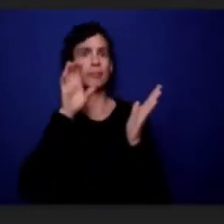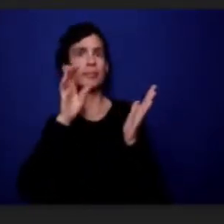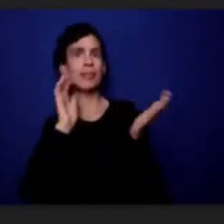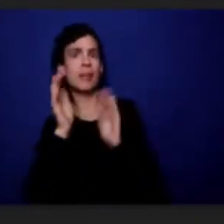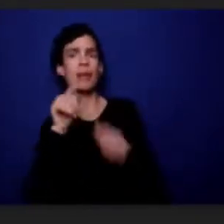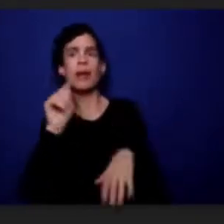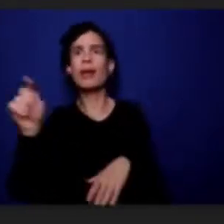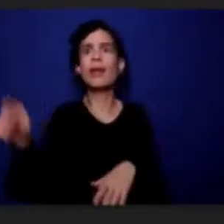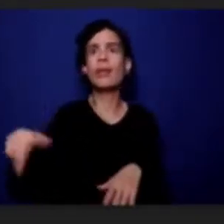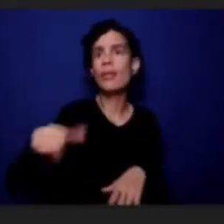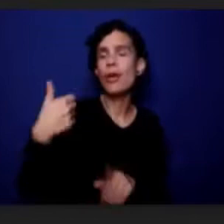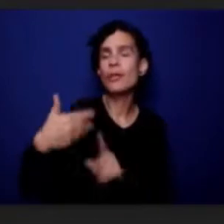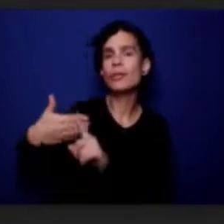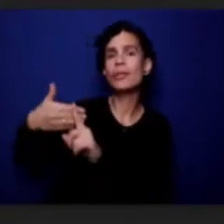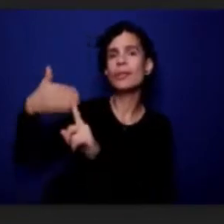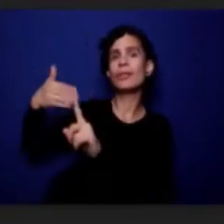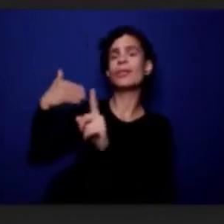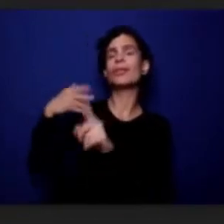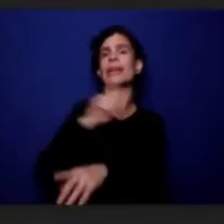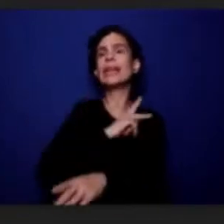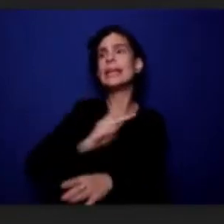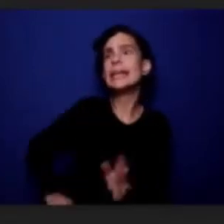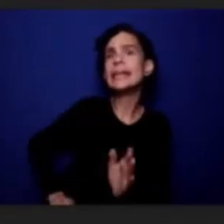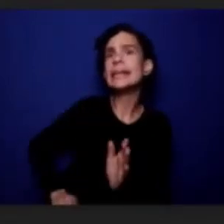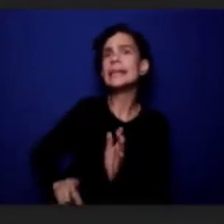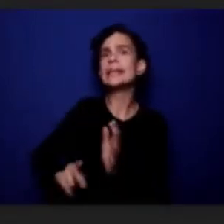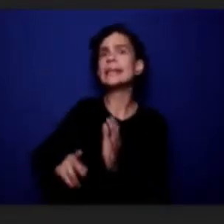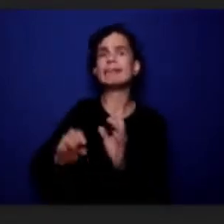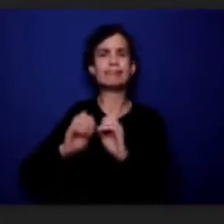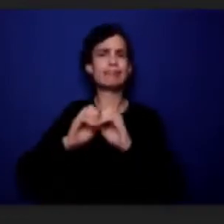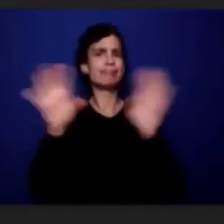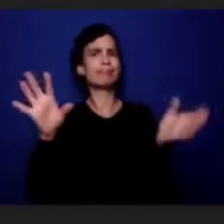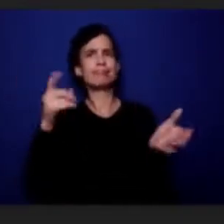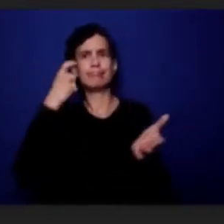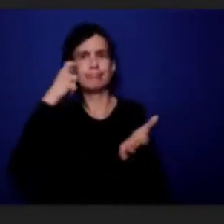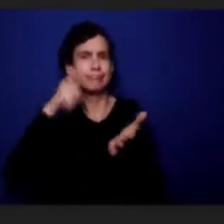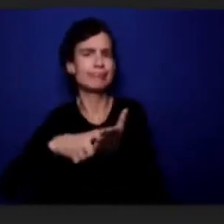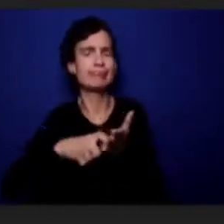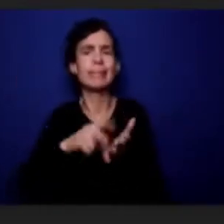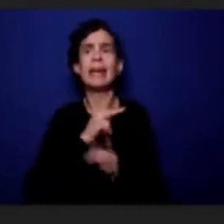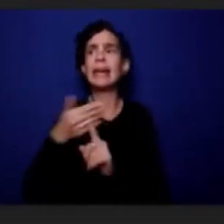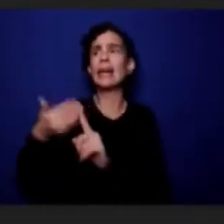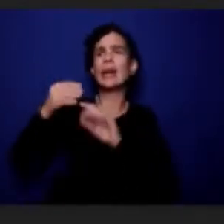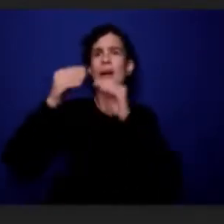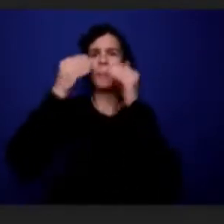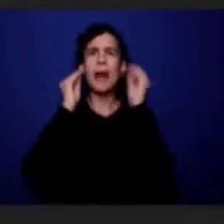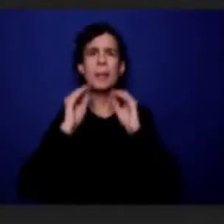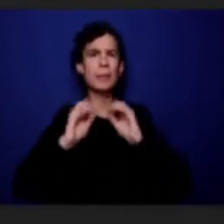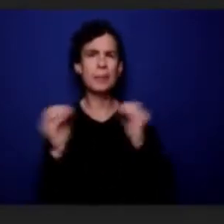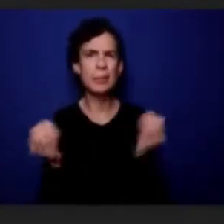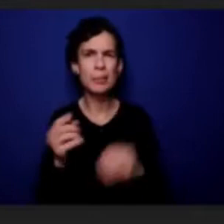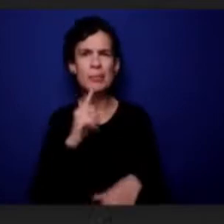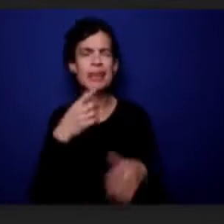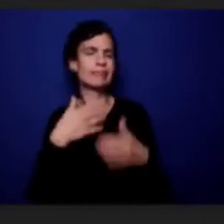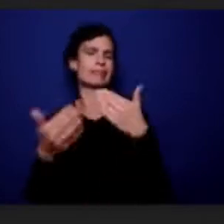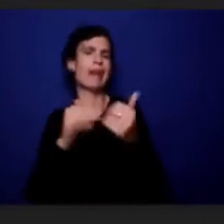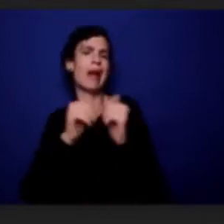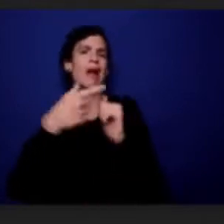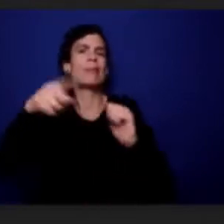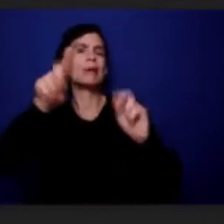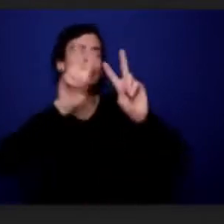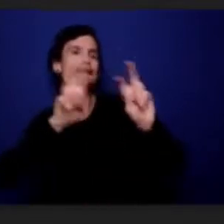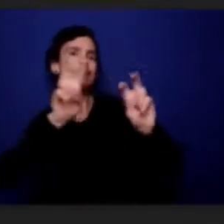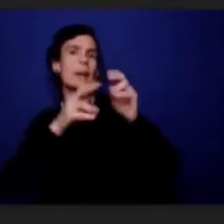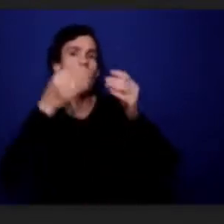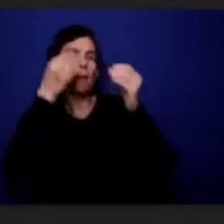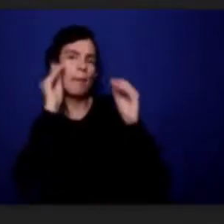a detriment, was something interested to work with in portraits, because when you compare portraits of Queen Elizabeth to other, like her